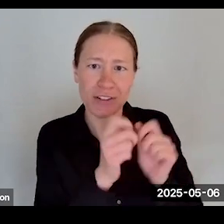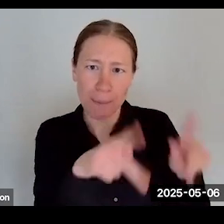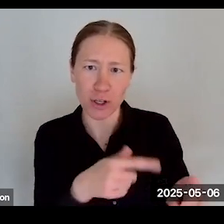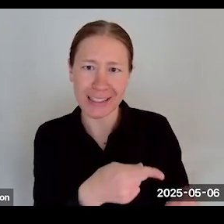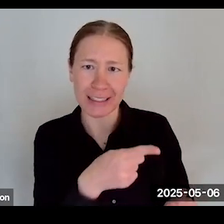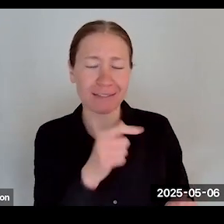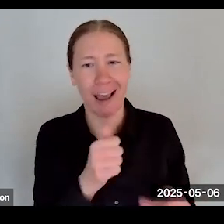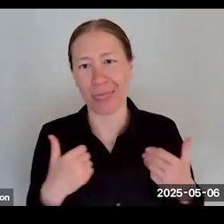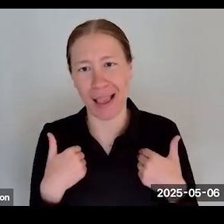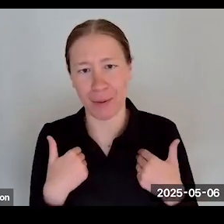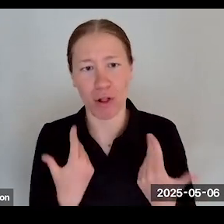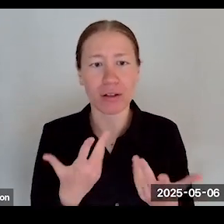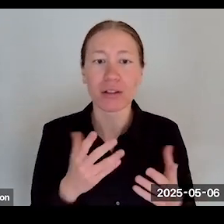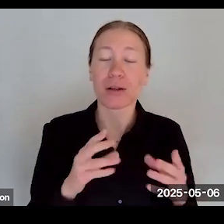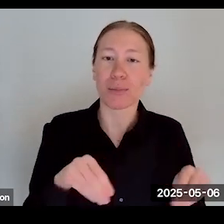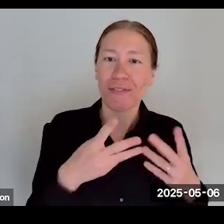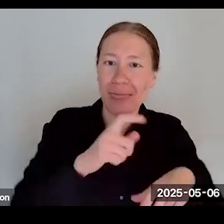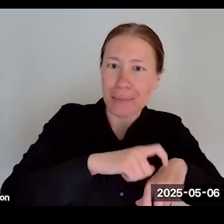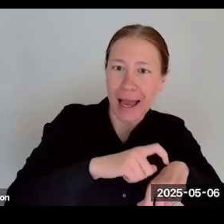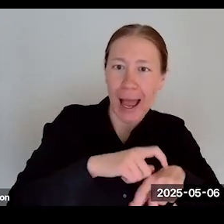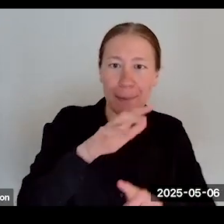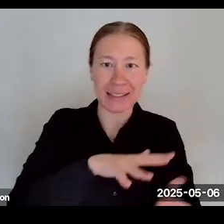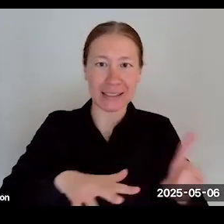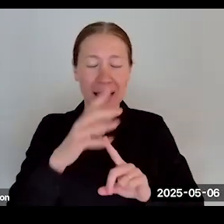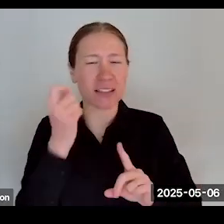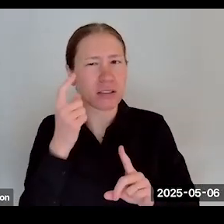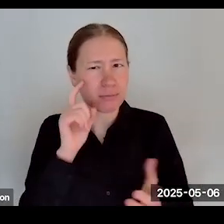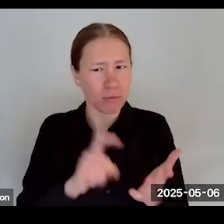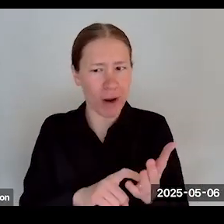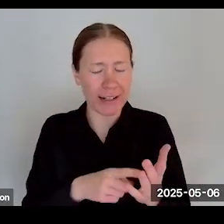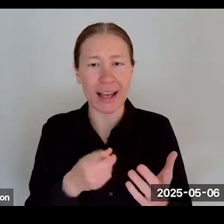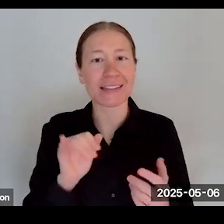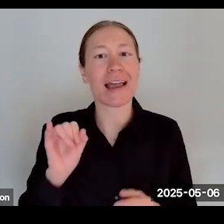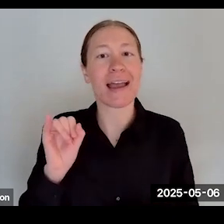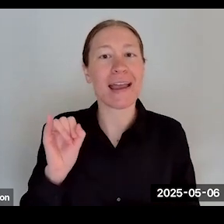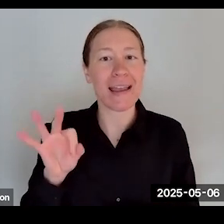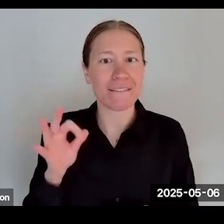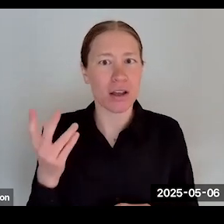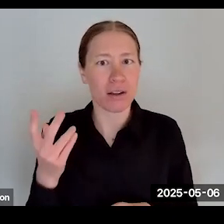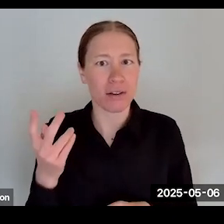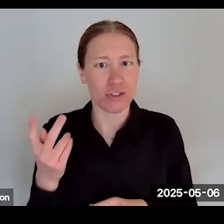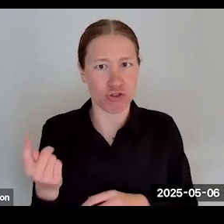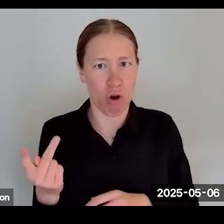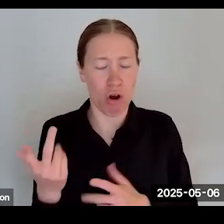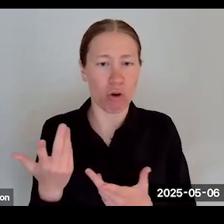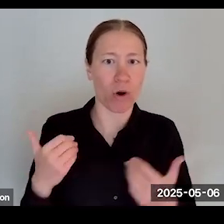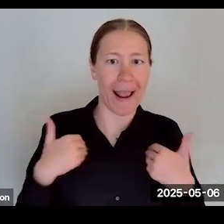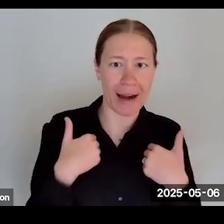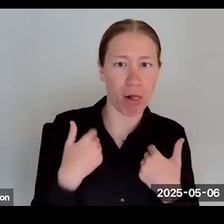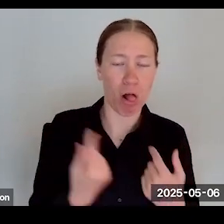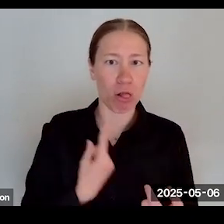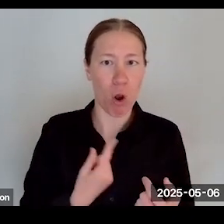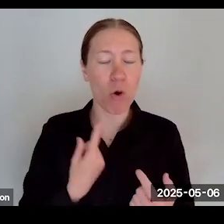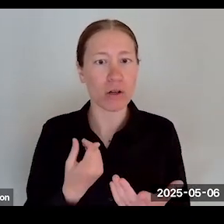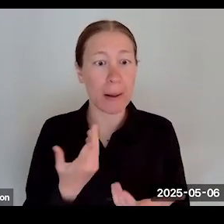but also be on the lookout for a service animal without its handler, as this could indicate a need for assistance. Don't interact